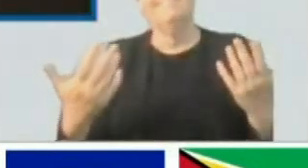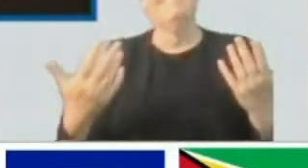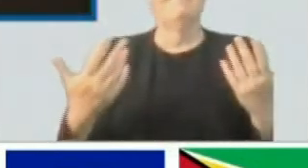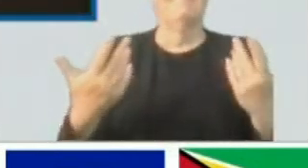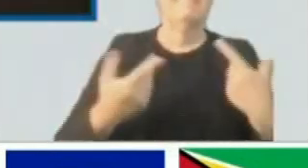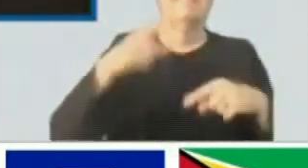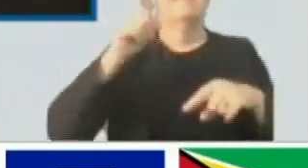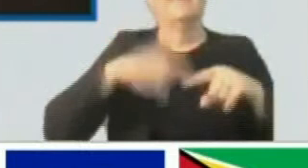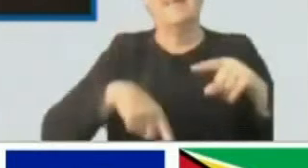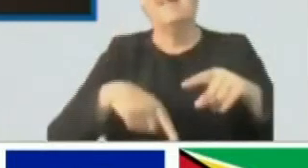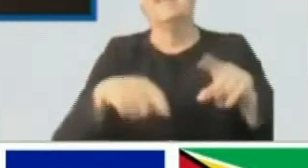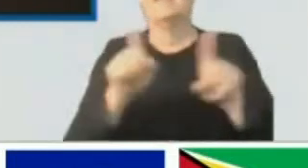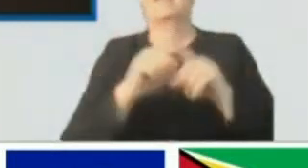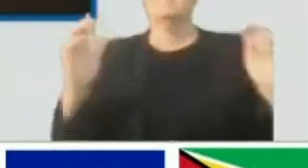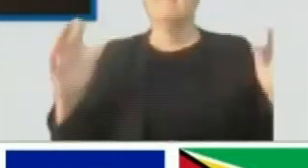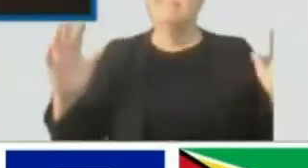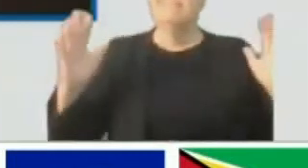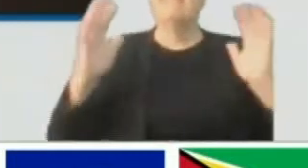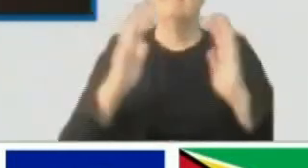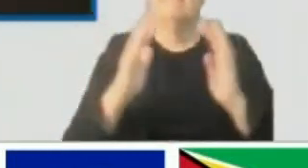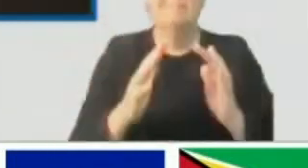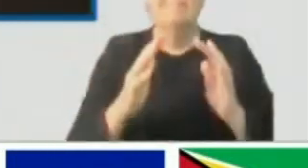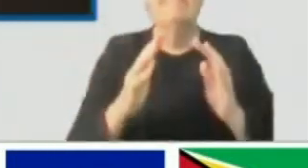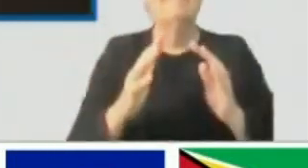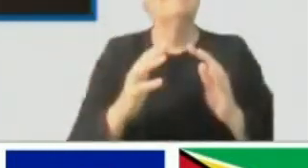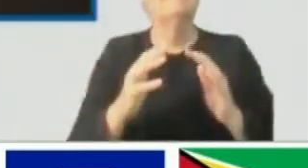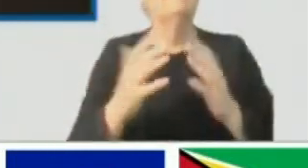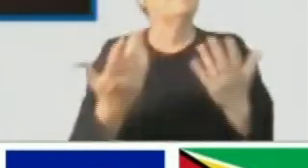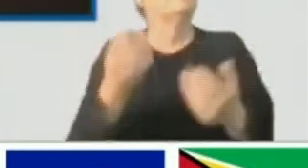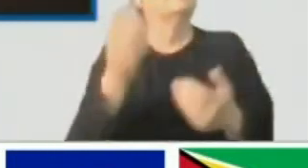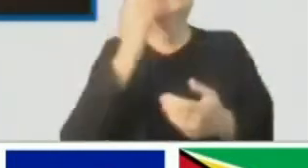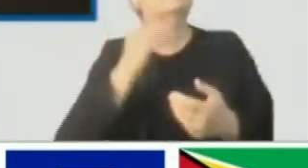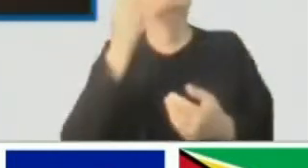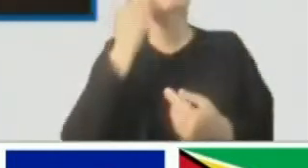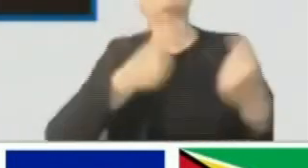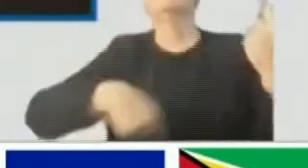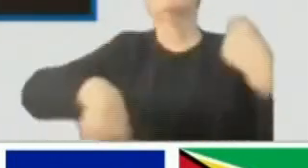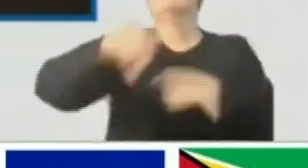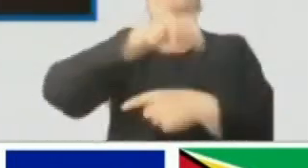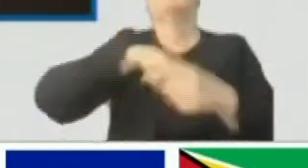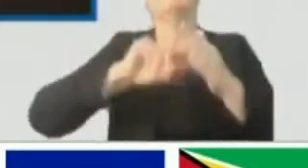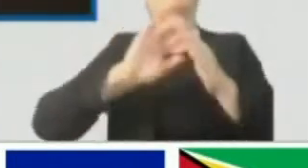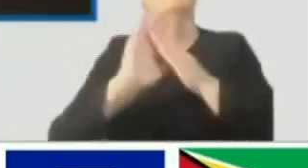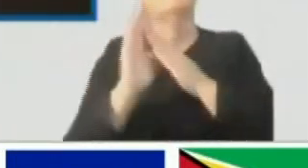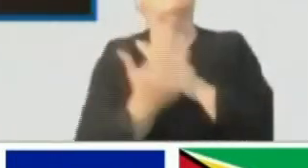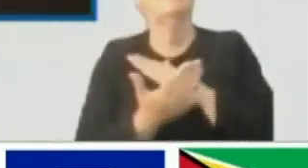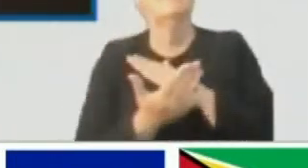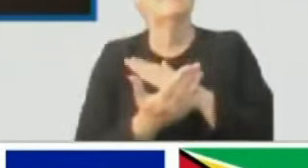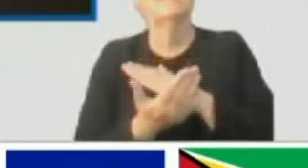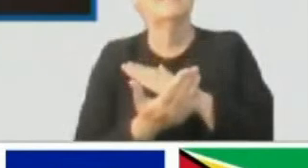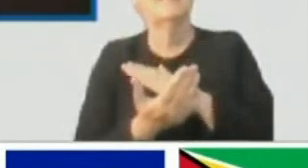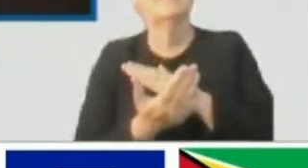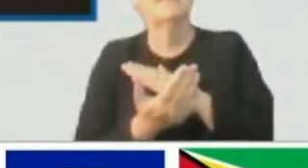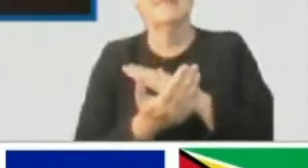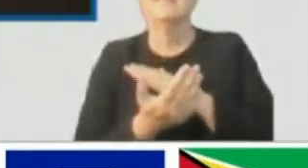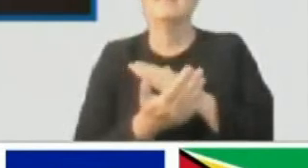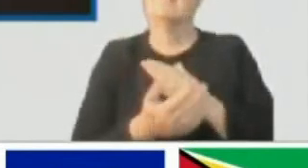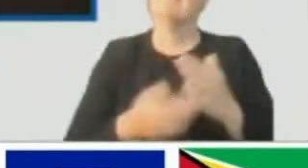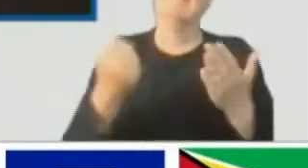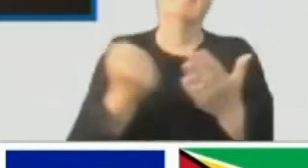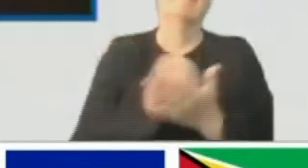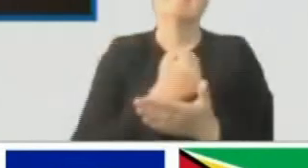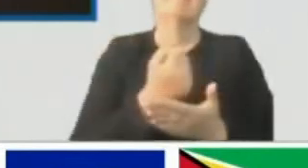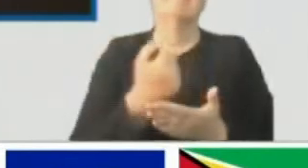pandemic has prevented us from hosting the original